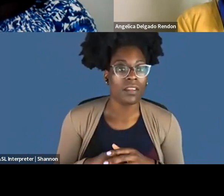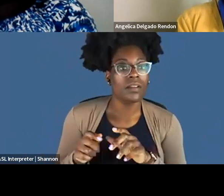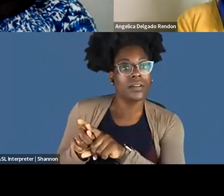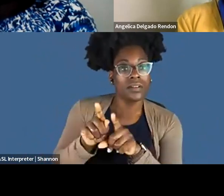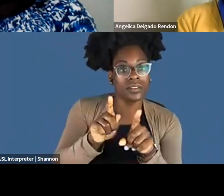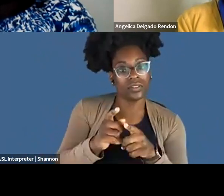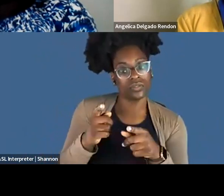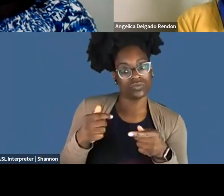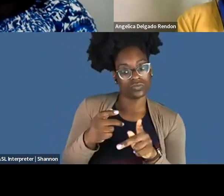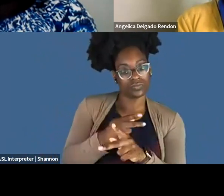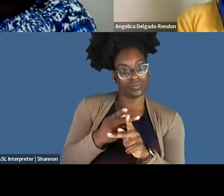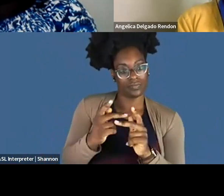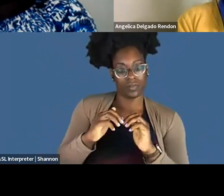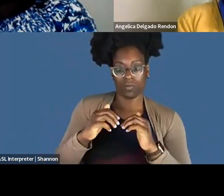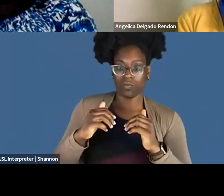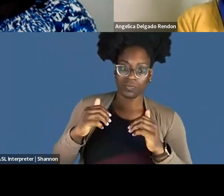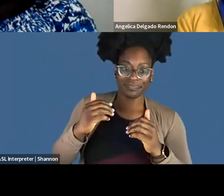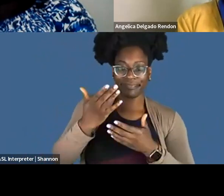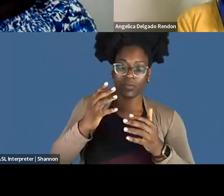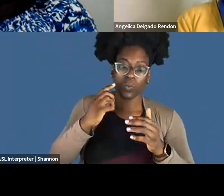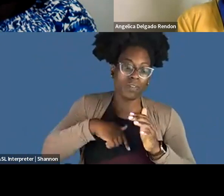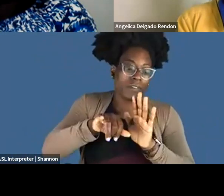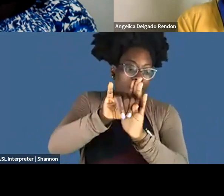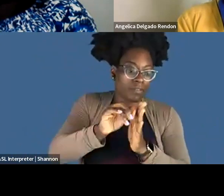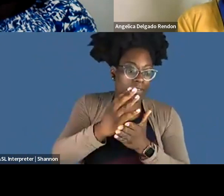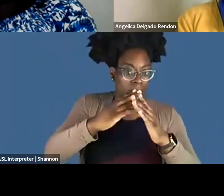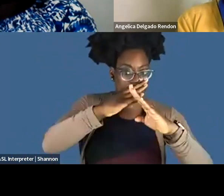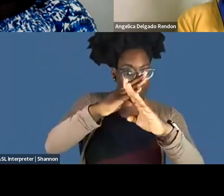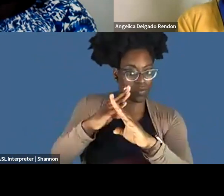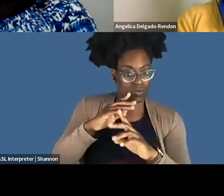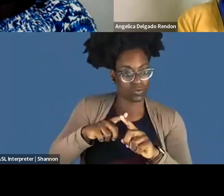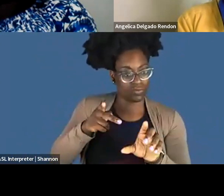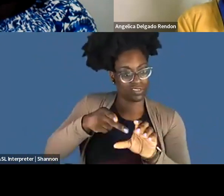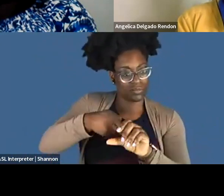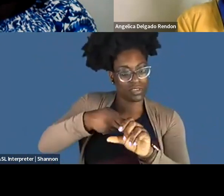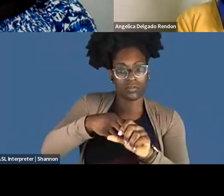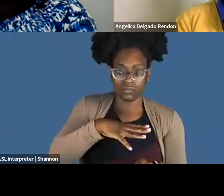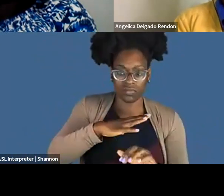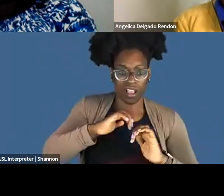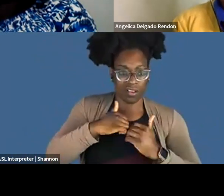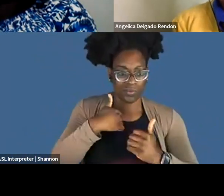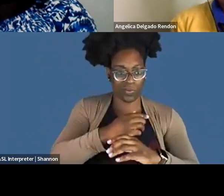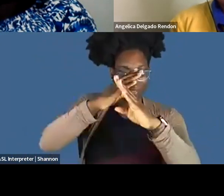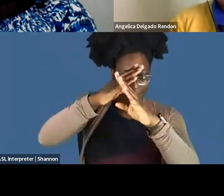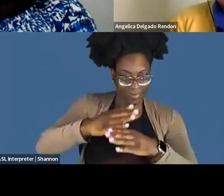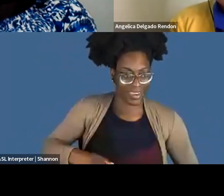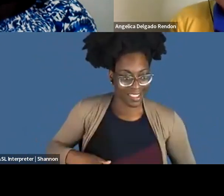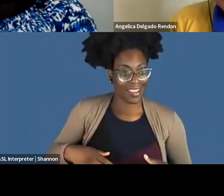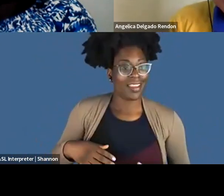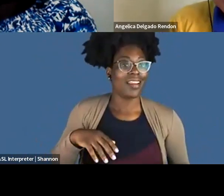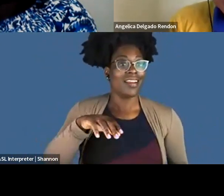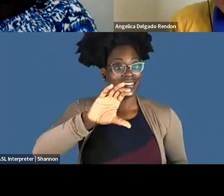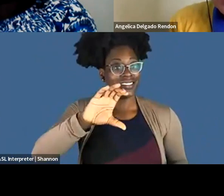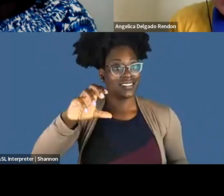barriers. CCPH has distributed hundreds of thousands of dollars in community grants that